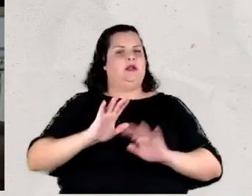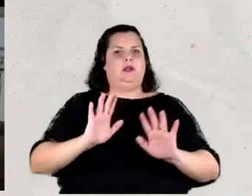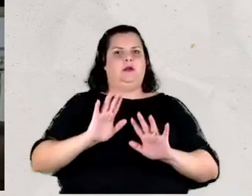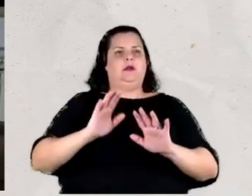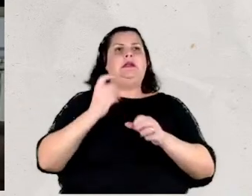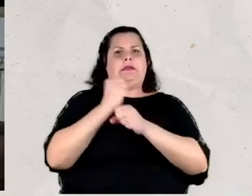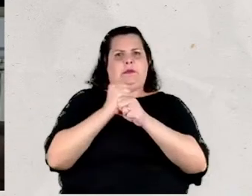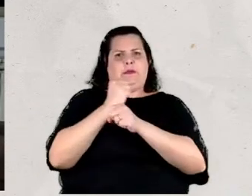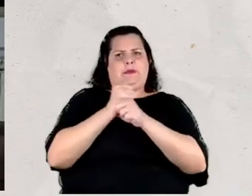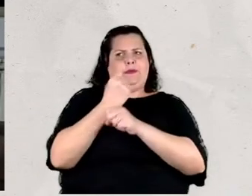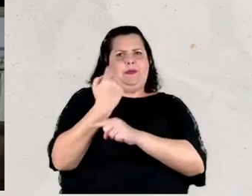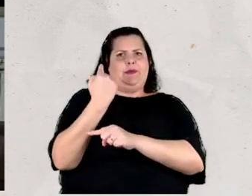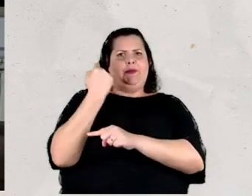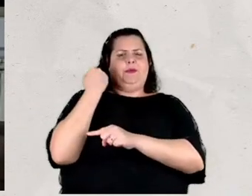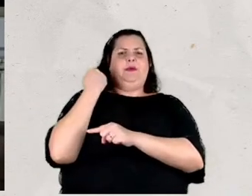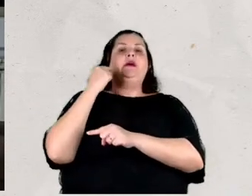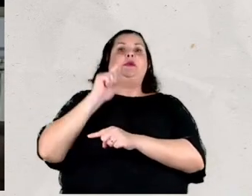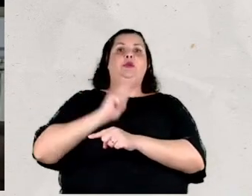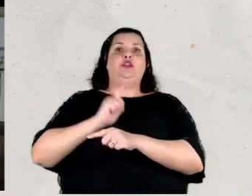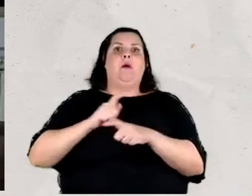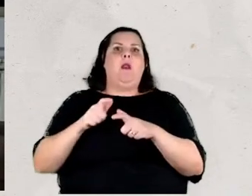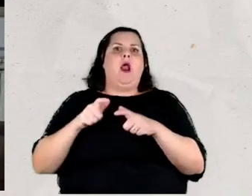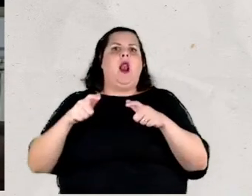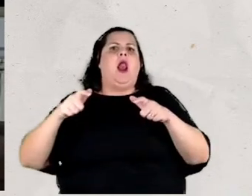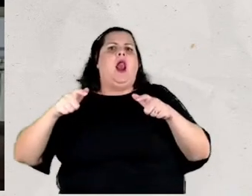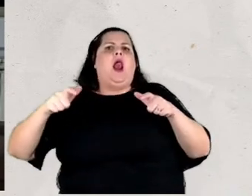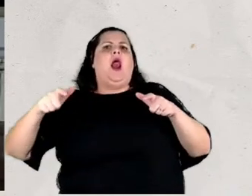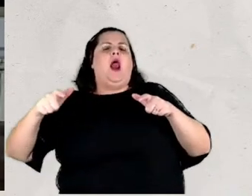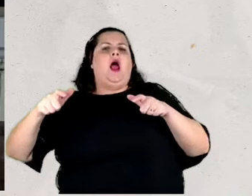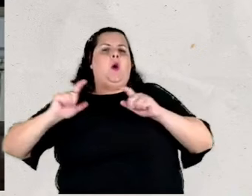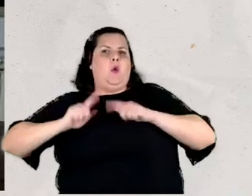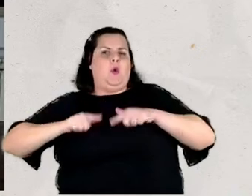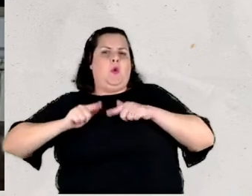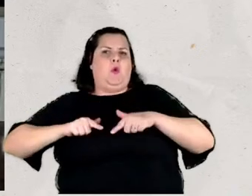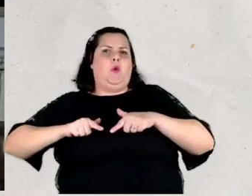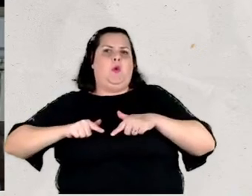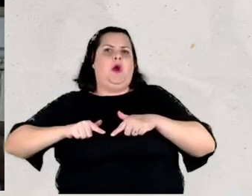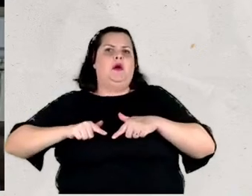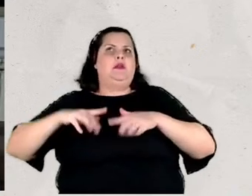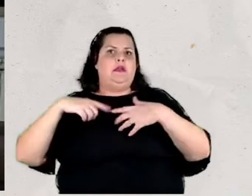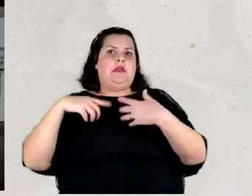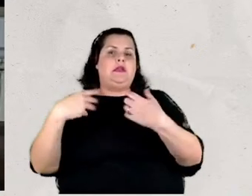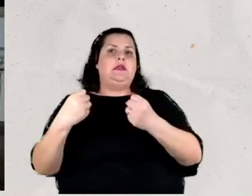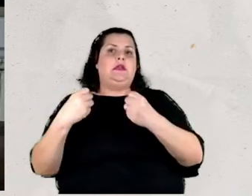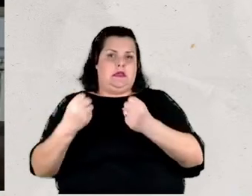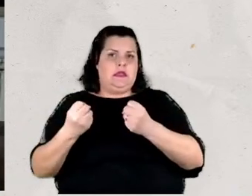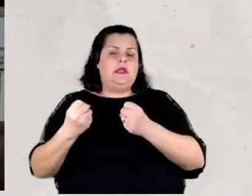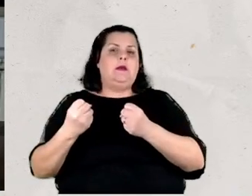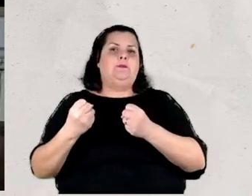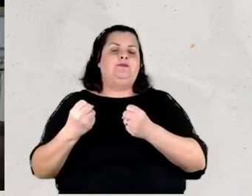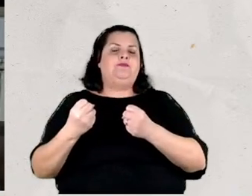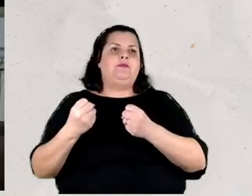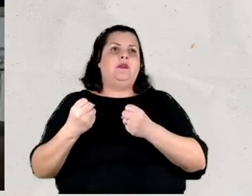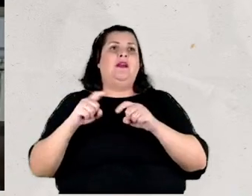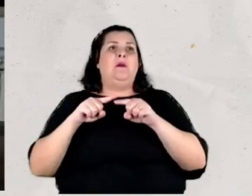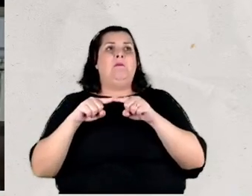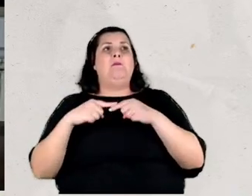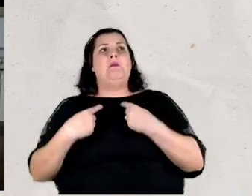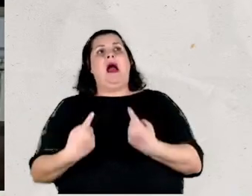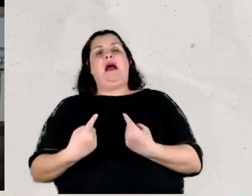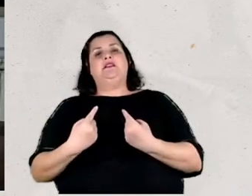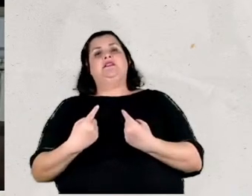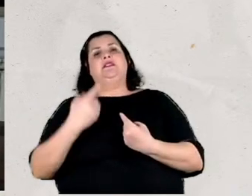tired. There's a great deal of despair. And I understand the despair. I understand that on both